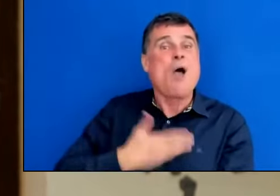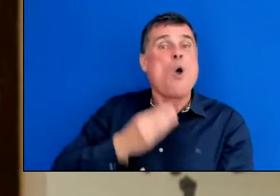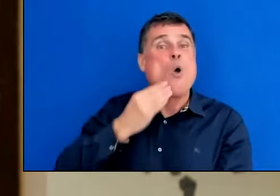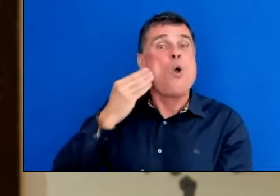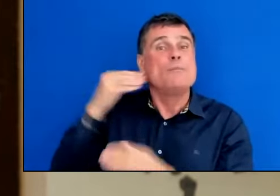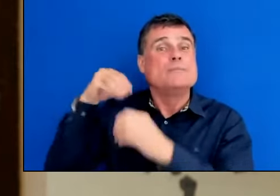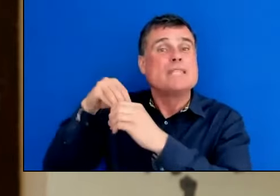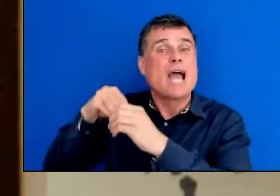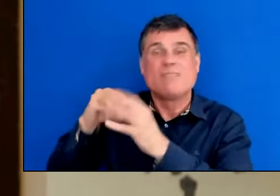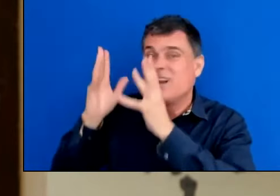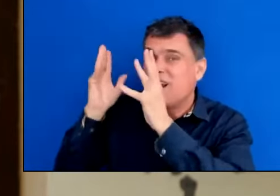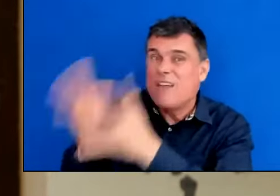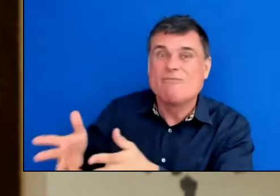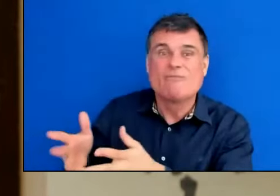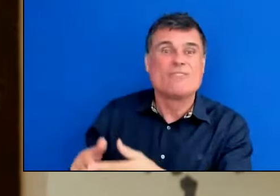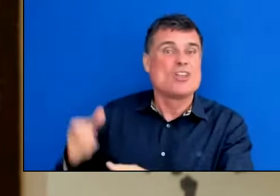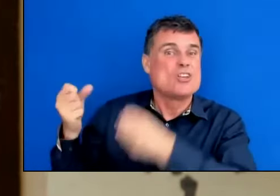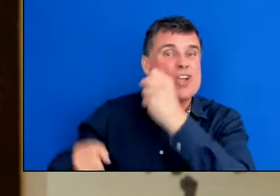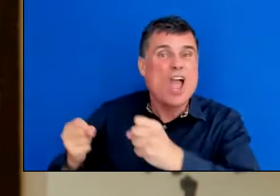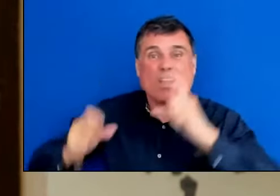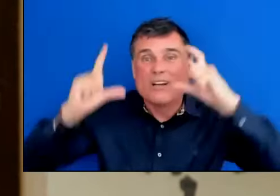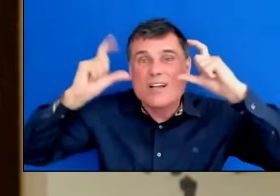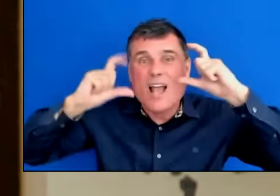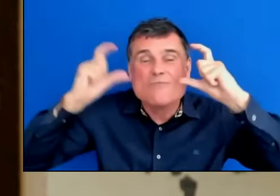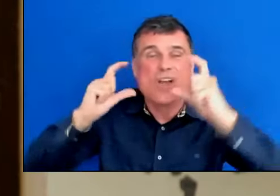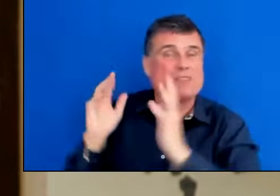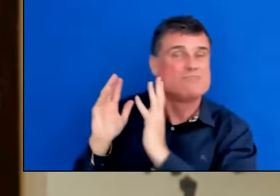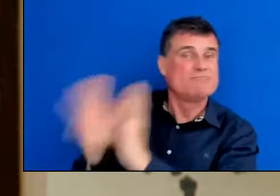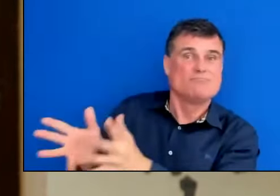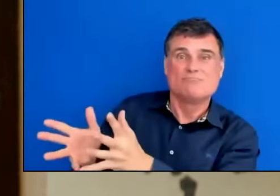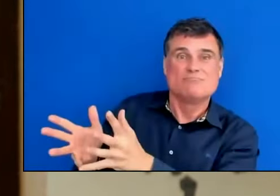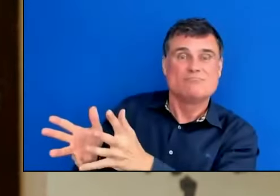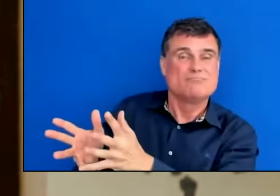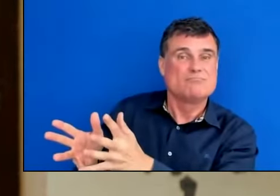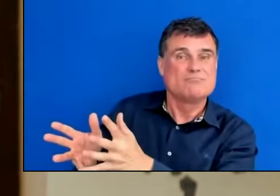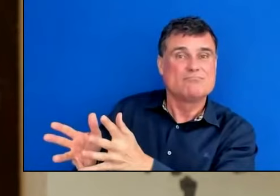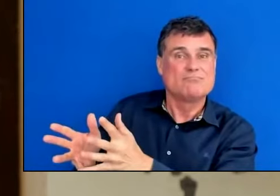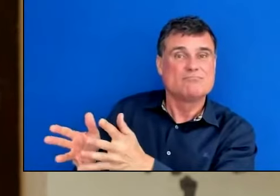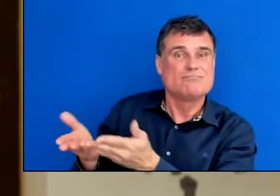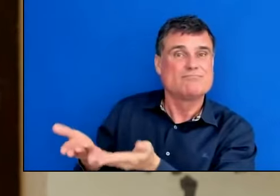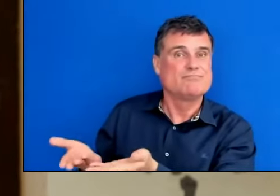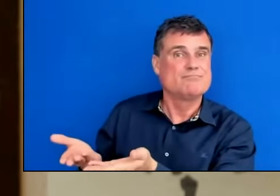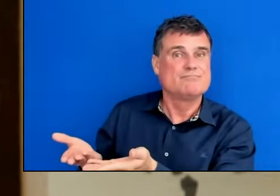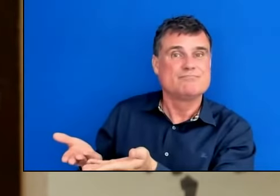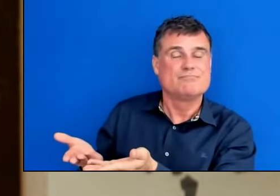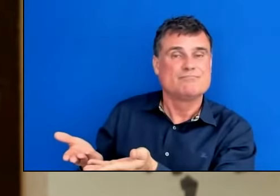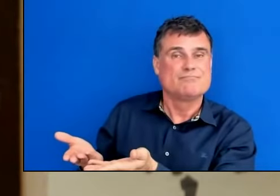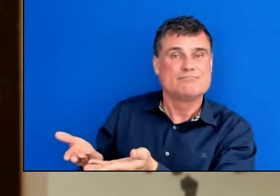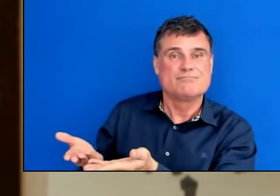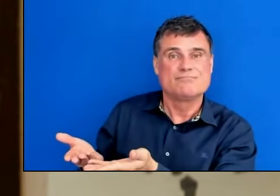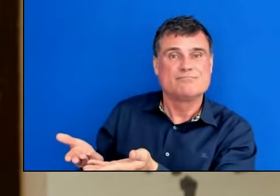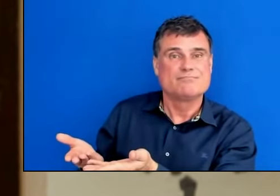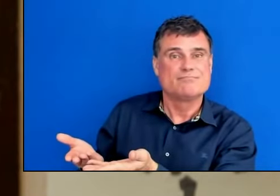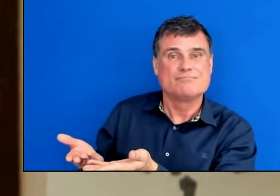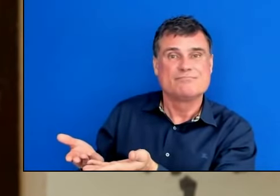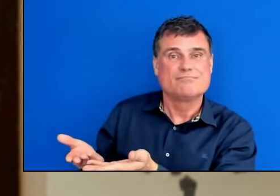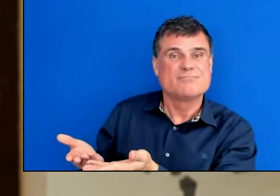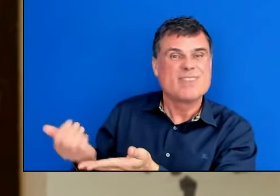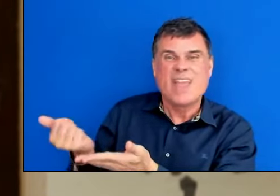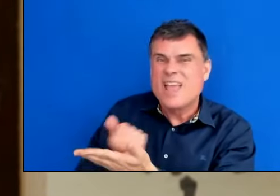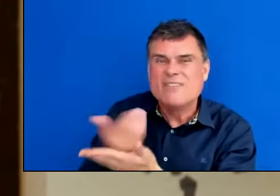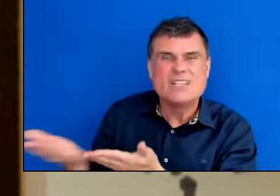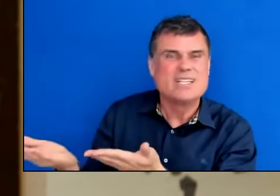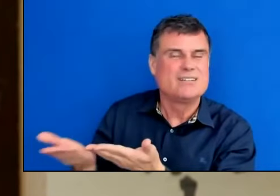houses, vehicles, and cameras. Fishing boats and farm